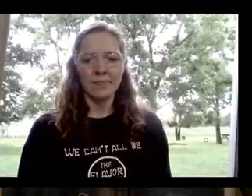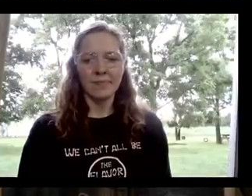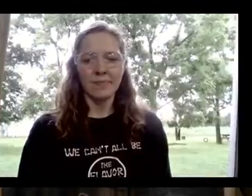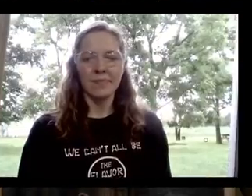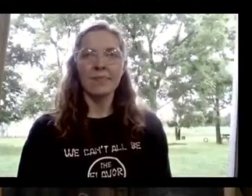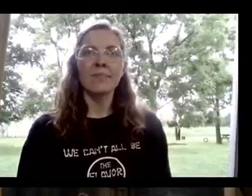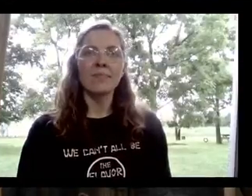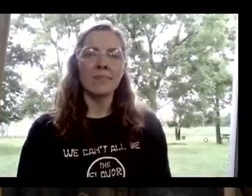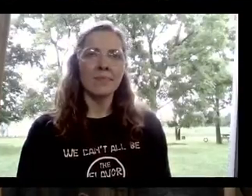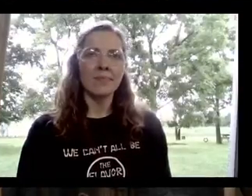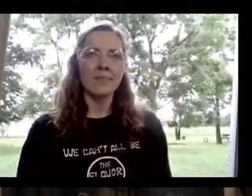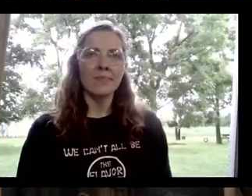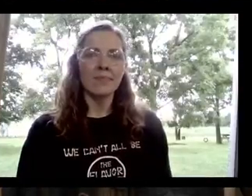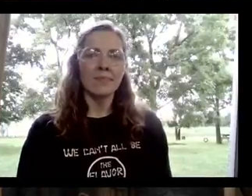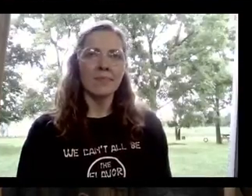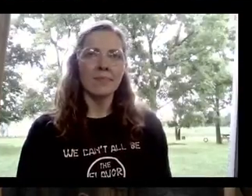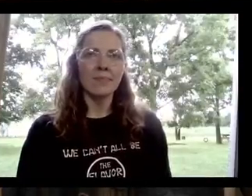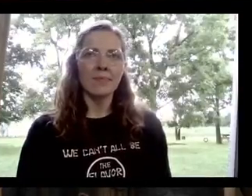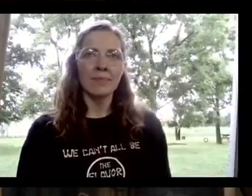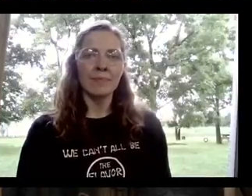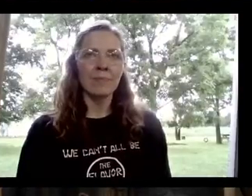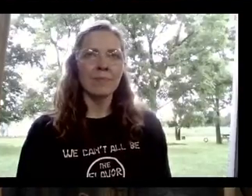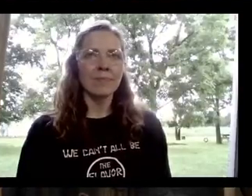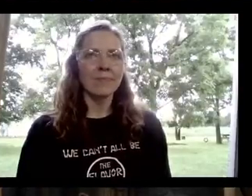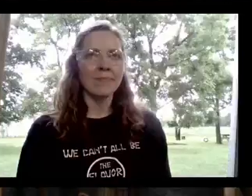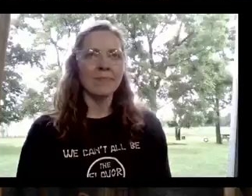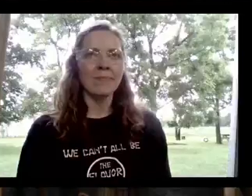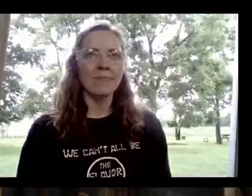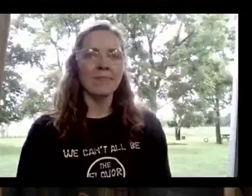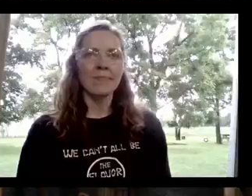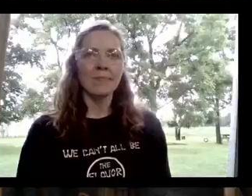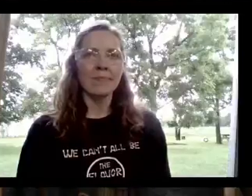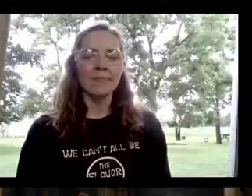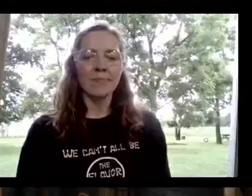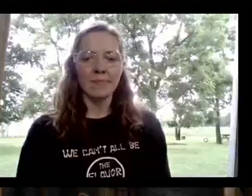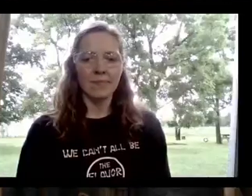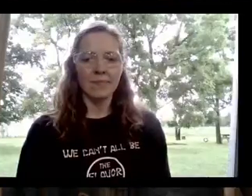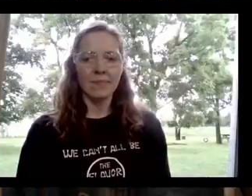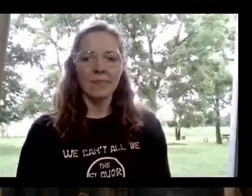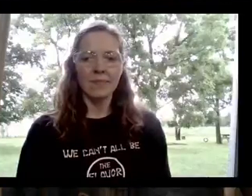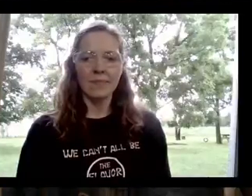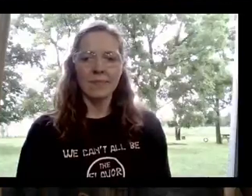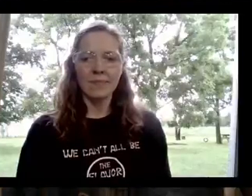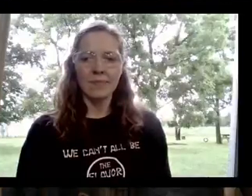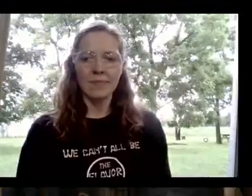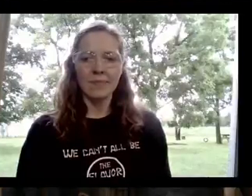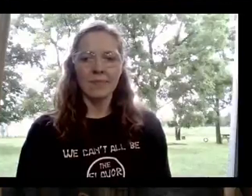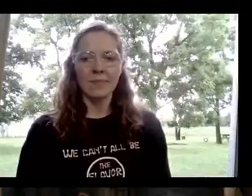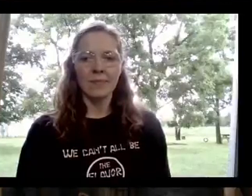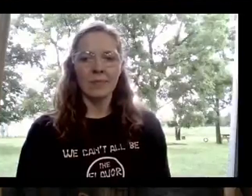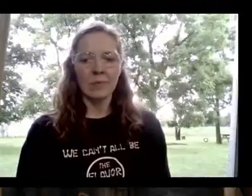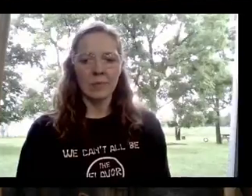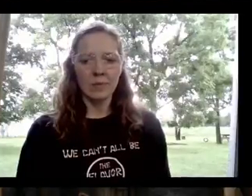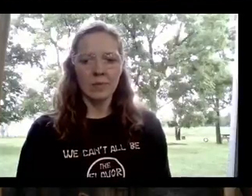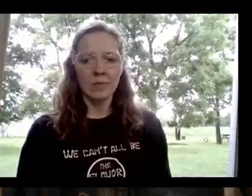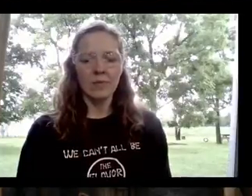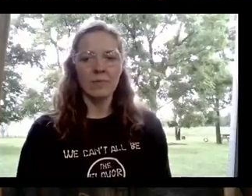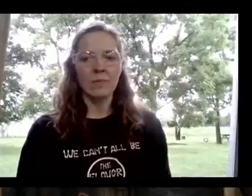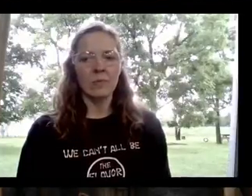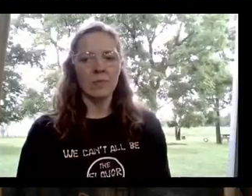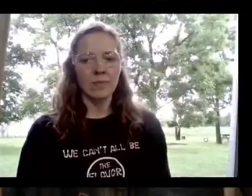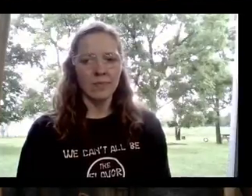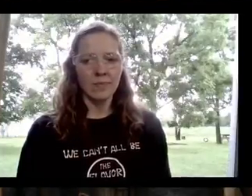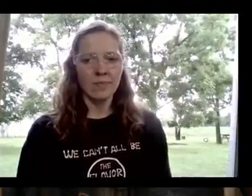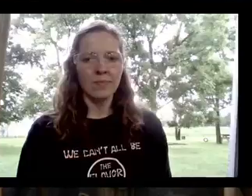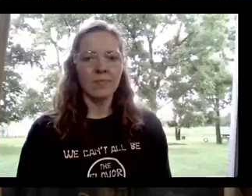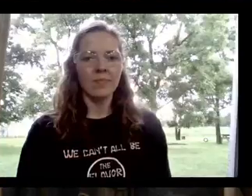be as accurate when I'm using a chisel to cut across, I'd rather take and do it where I do a piece at a time. And that way, if I screw